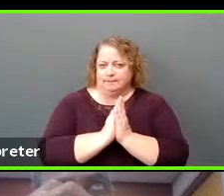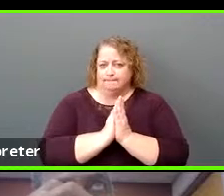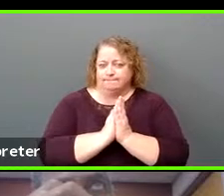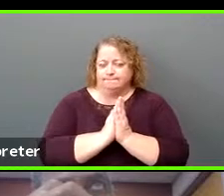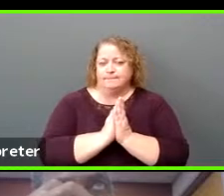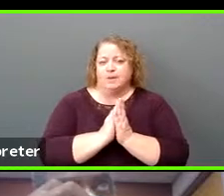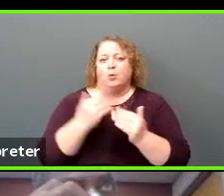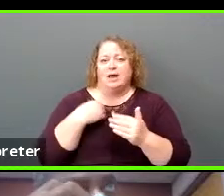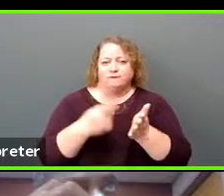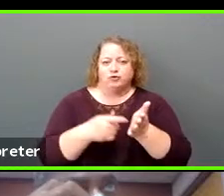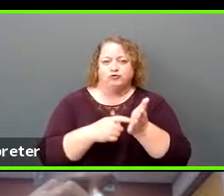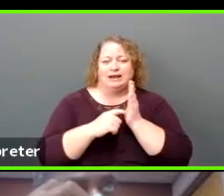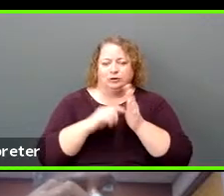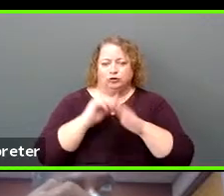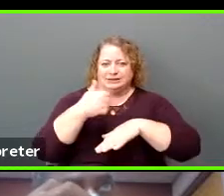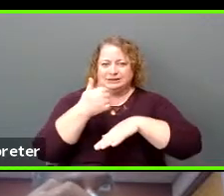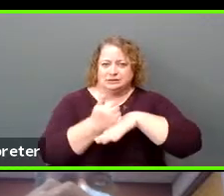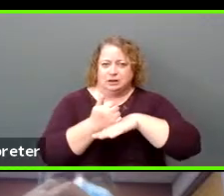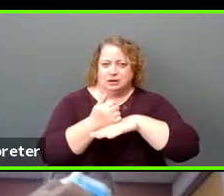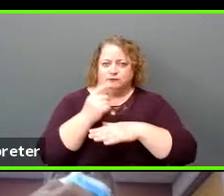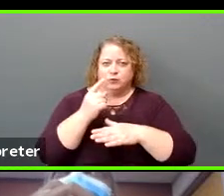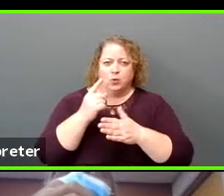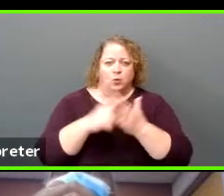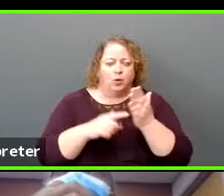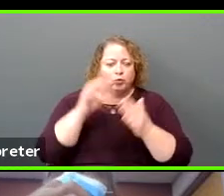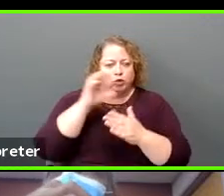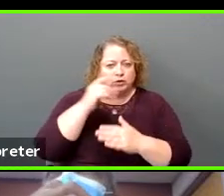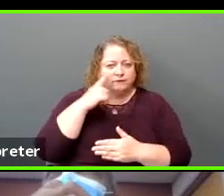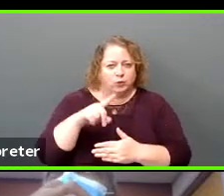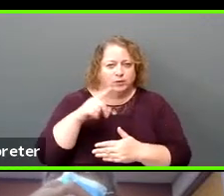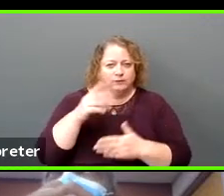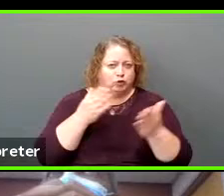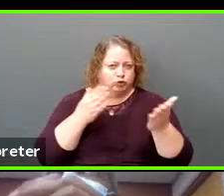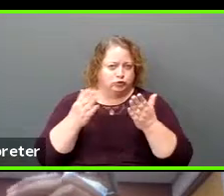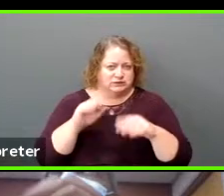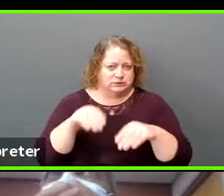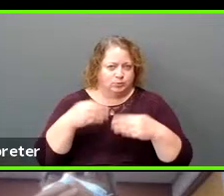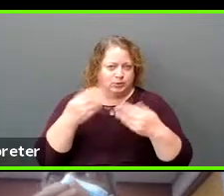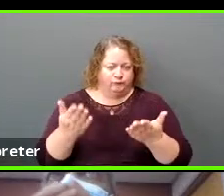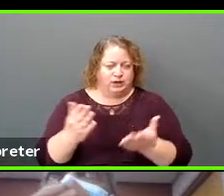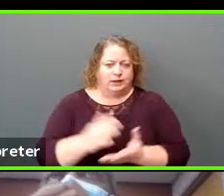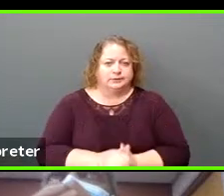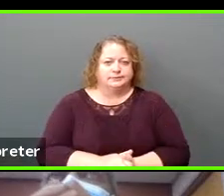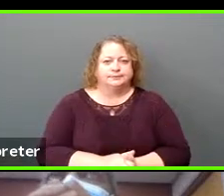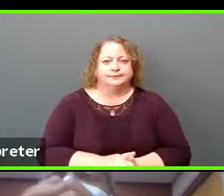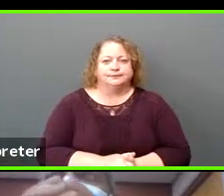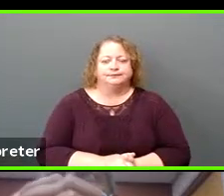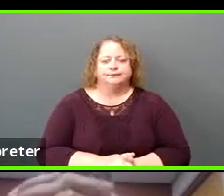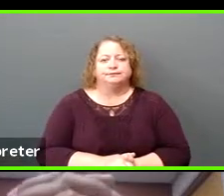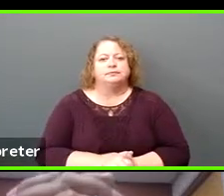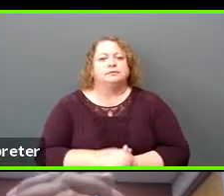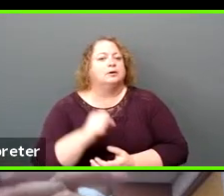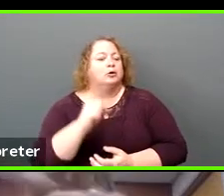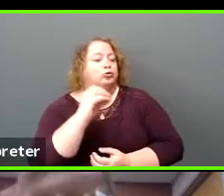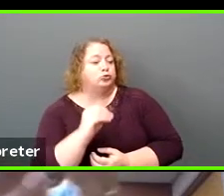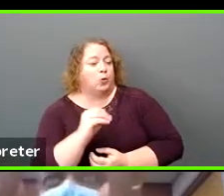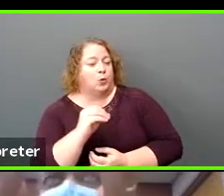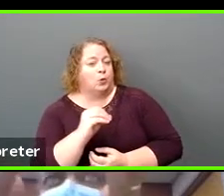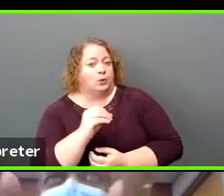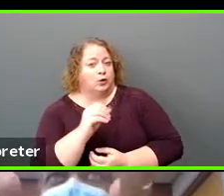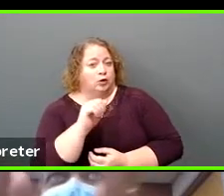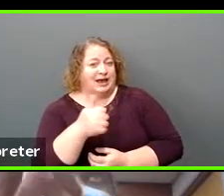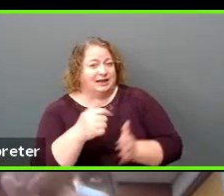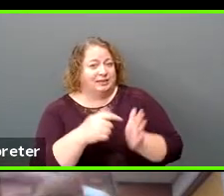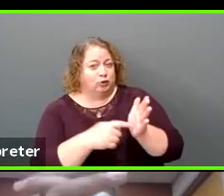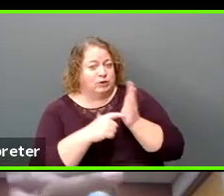in there, we have criteria set for what we're looking for the services to be provided. So, are any of